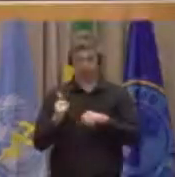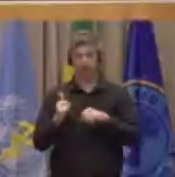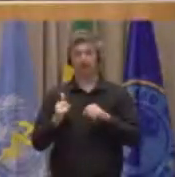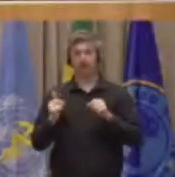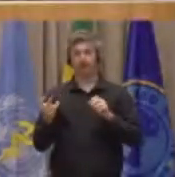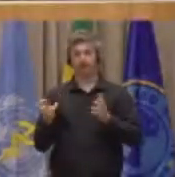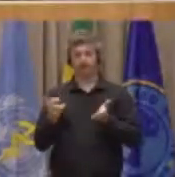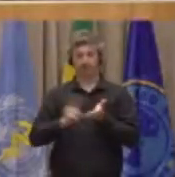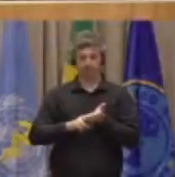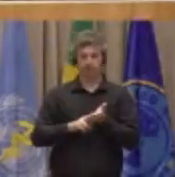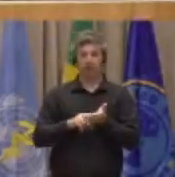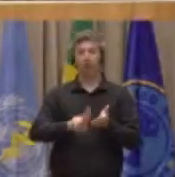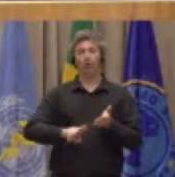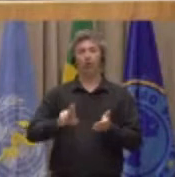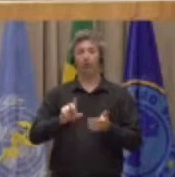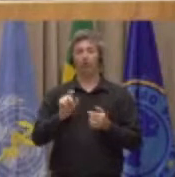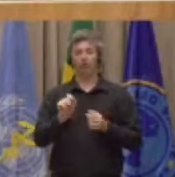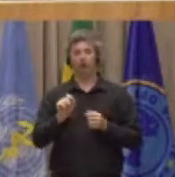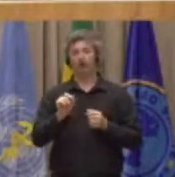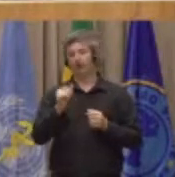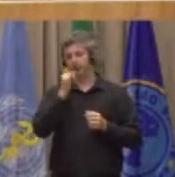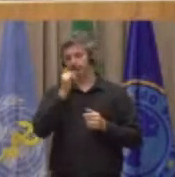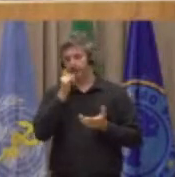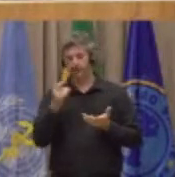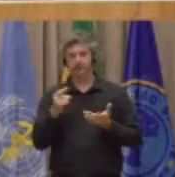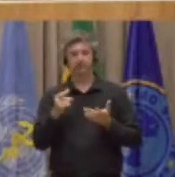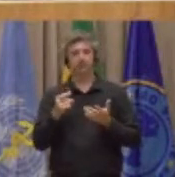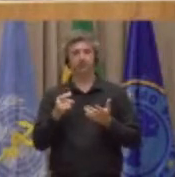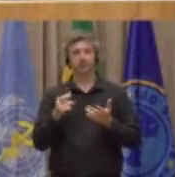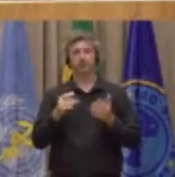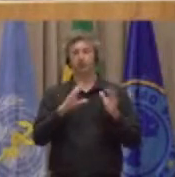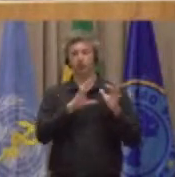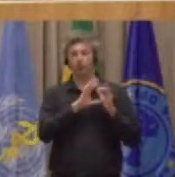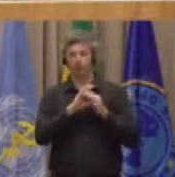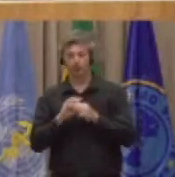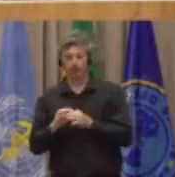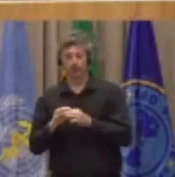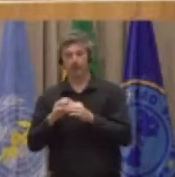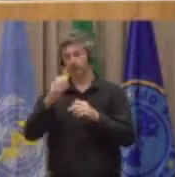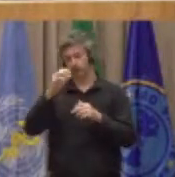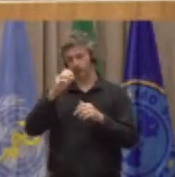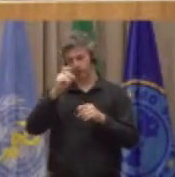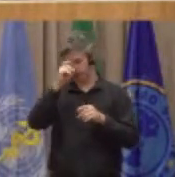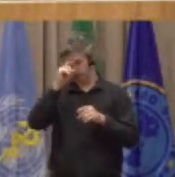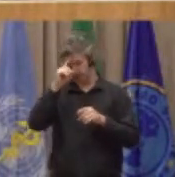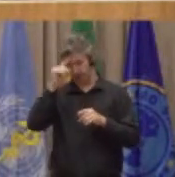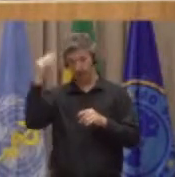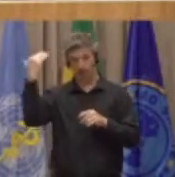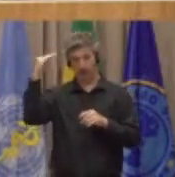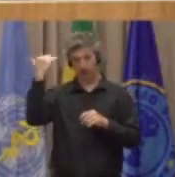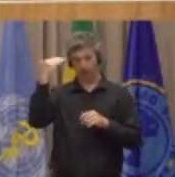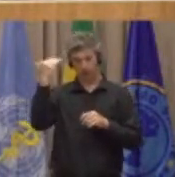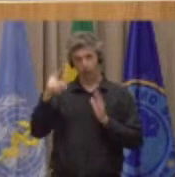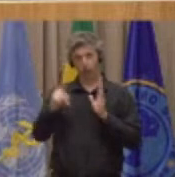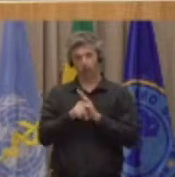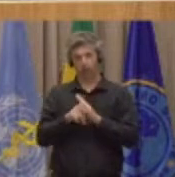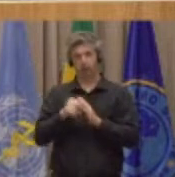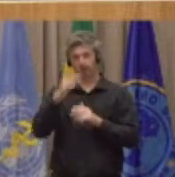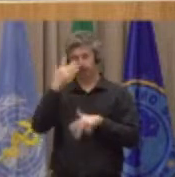the validation strategies were used to hospital context of